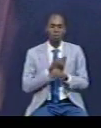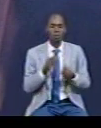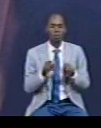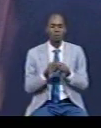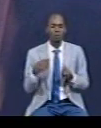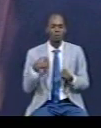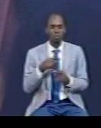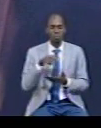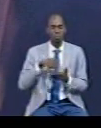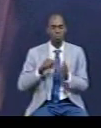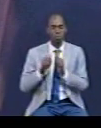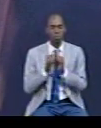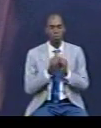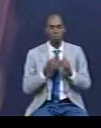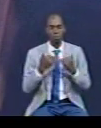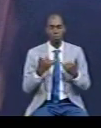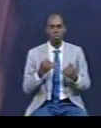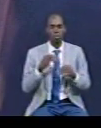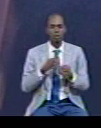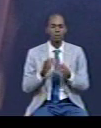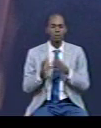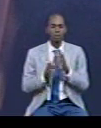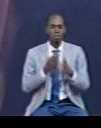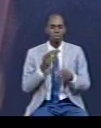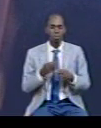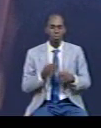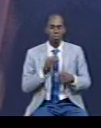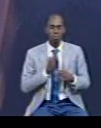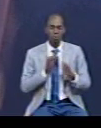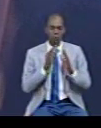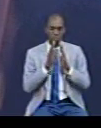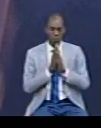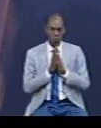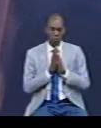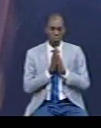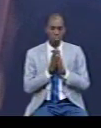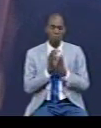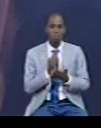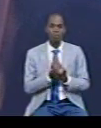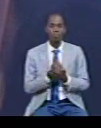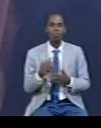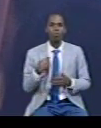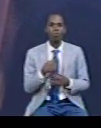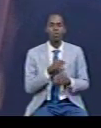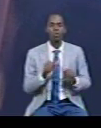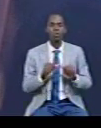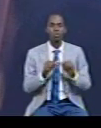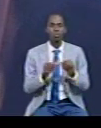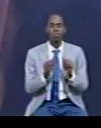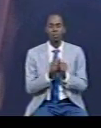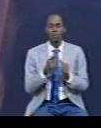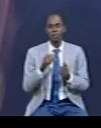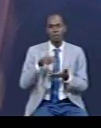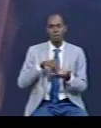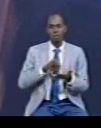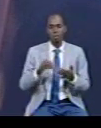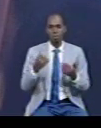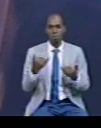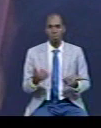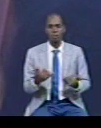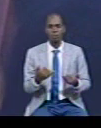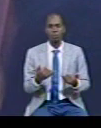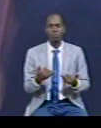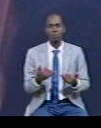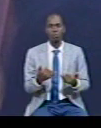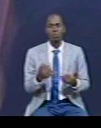read together now. In Jesus' name, I pray. We'll continue with the reading now.